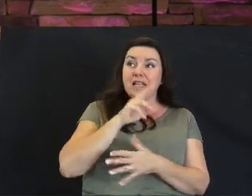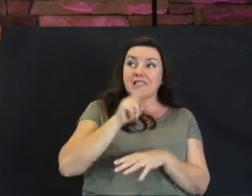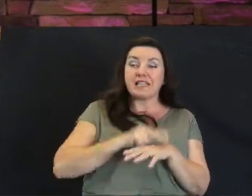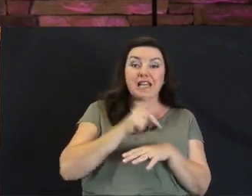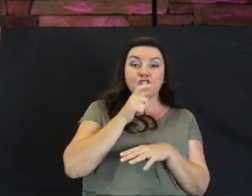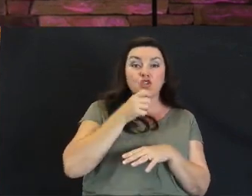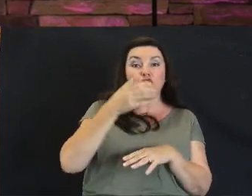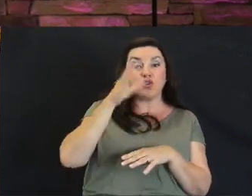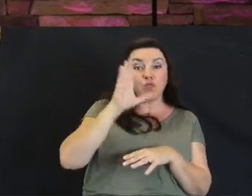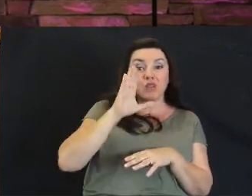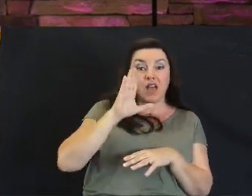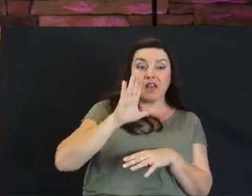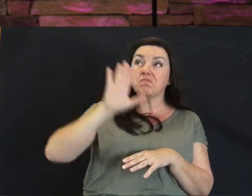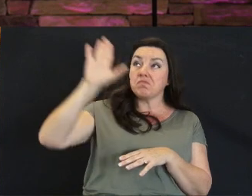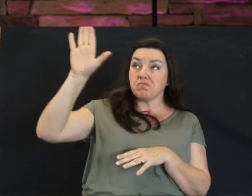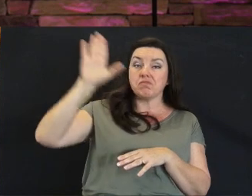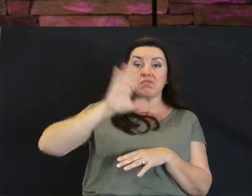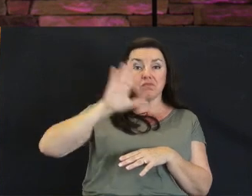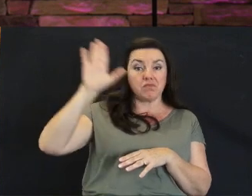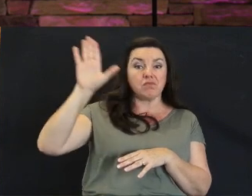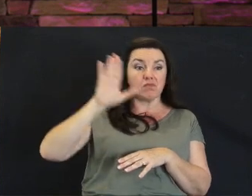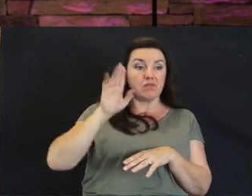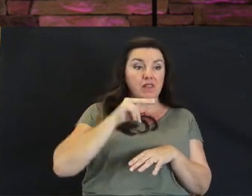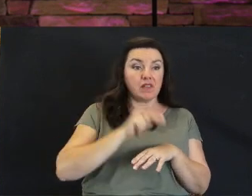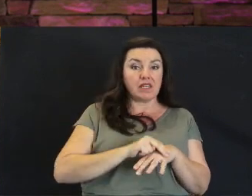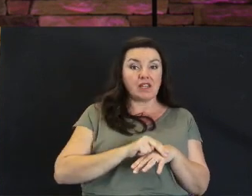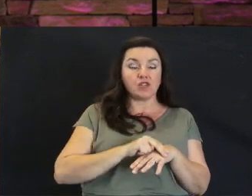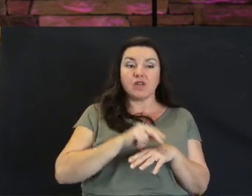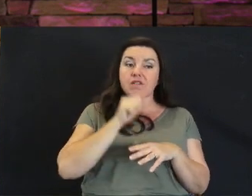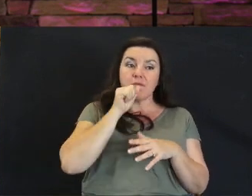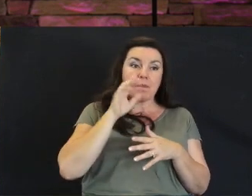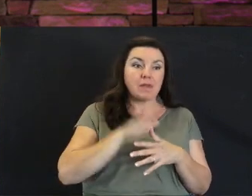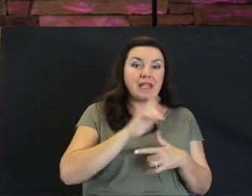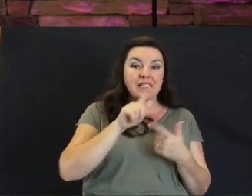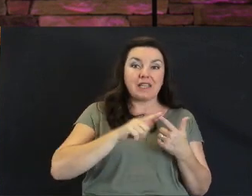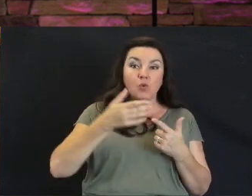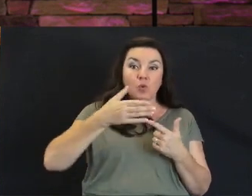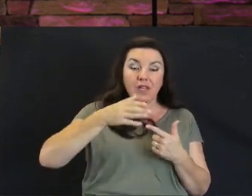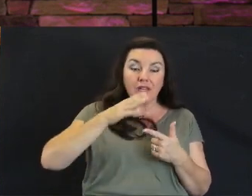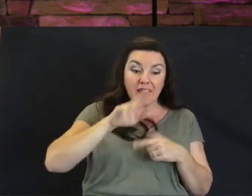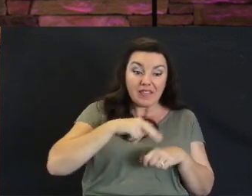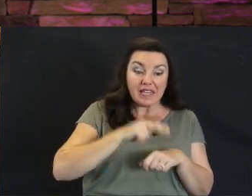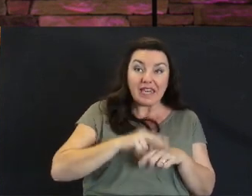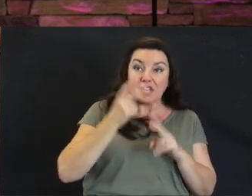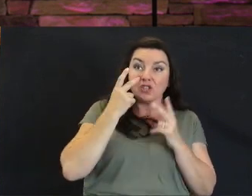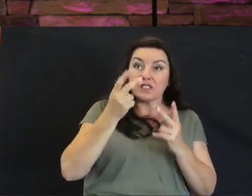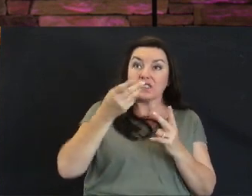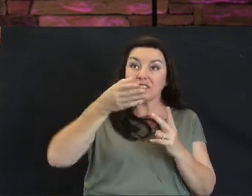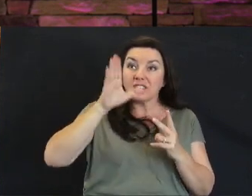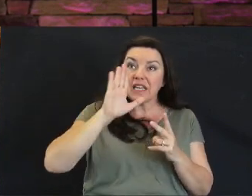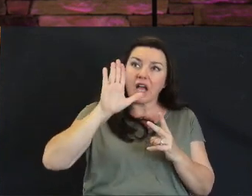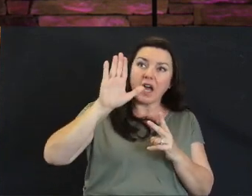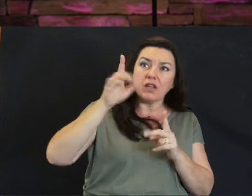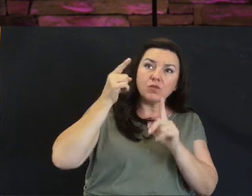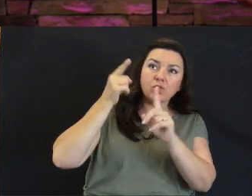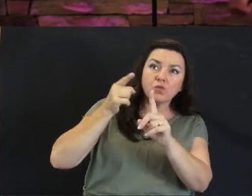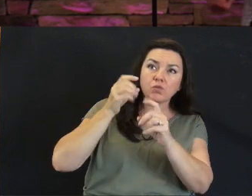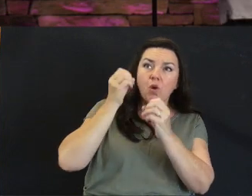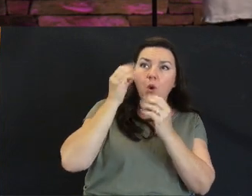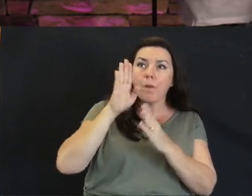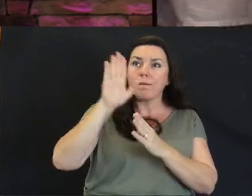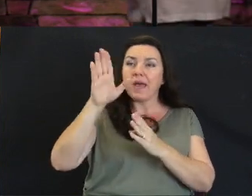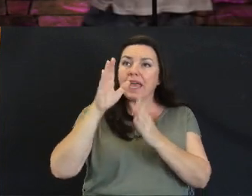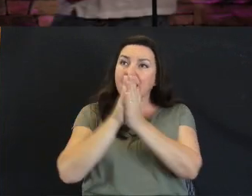is the Lord We talked about those blessings that come When a nation has God in their sight And when they obey His word